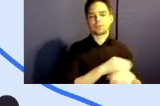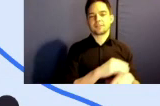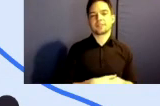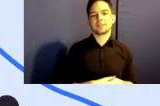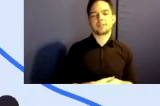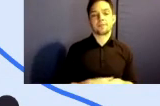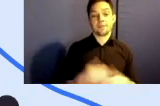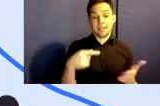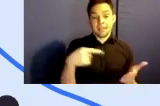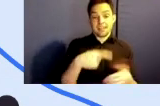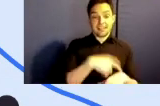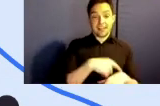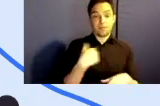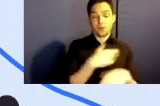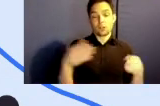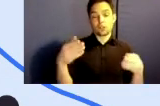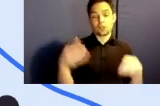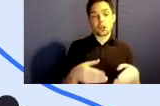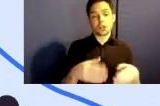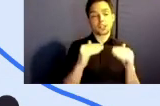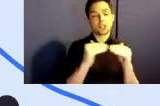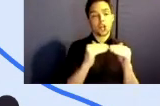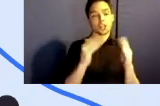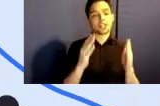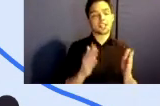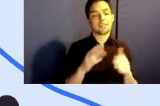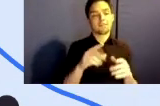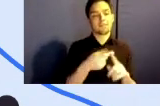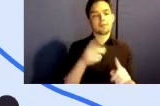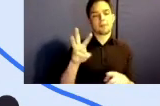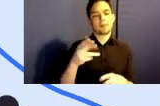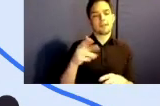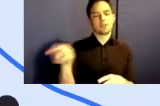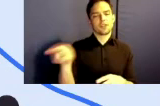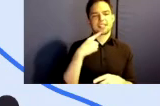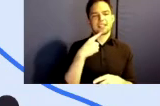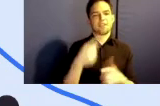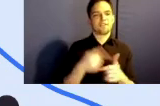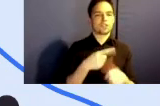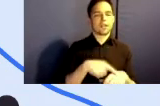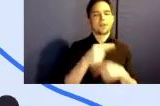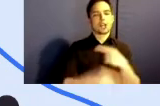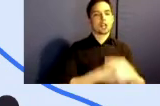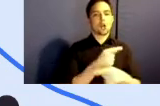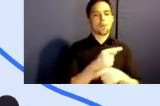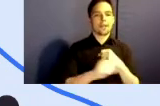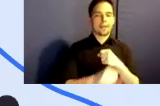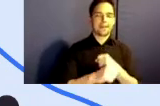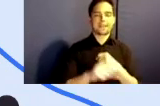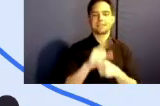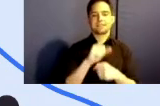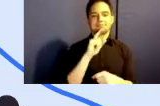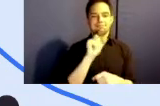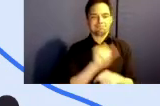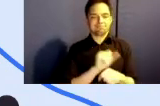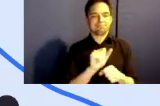we are targeting, colleagues from WHO said, it's the first time that we have global campaigns and really